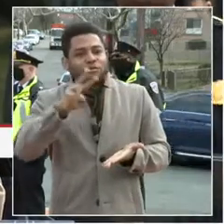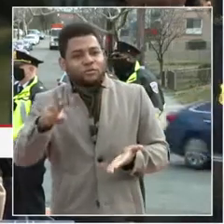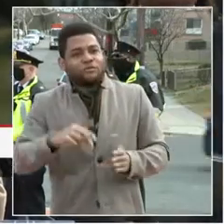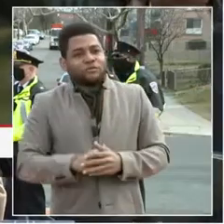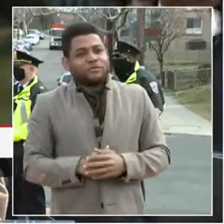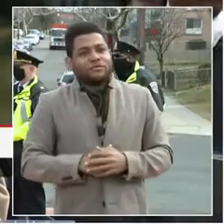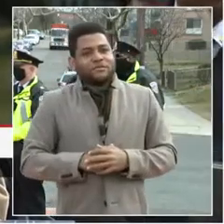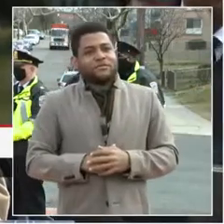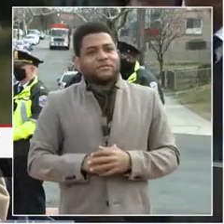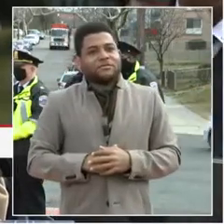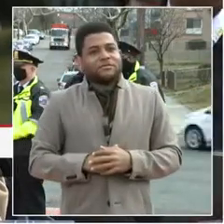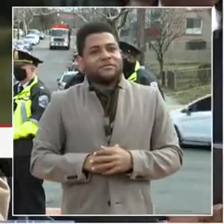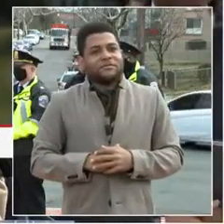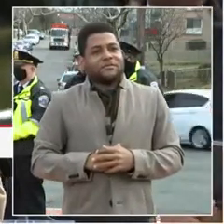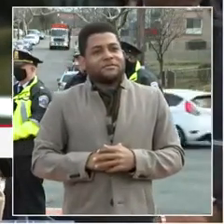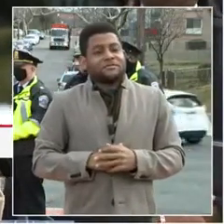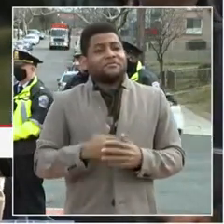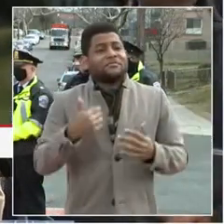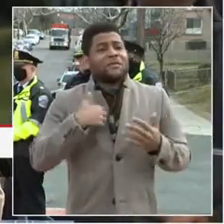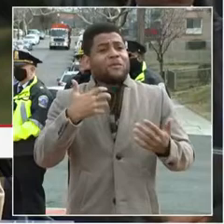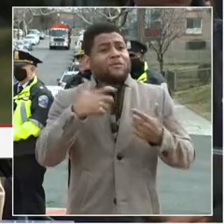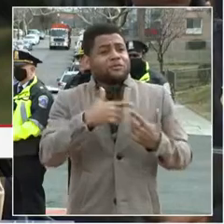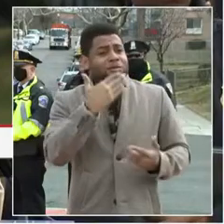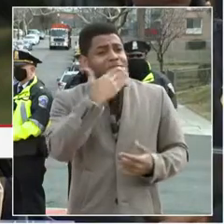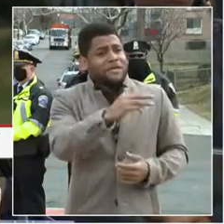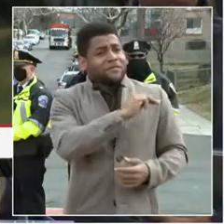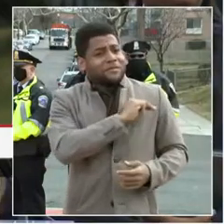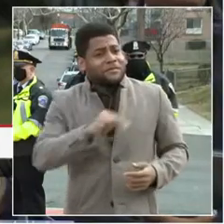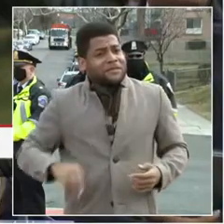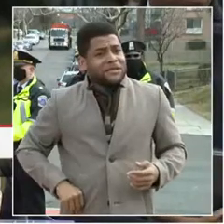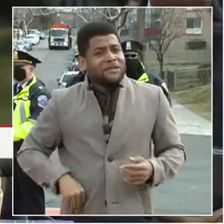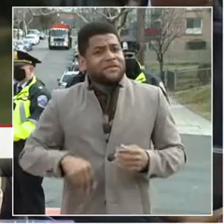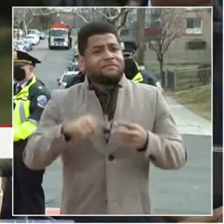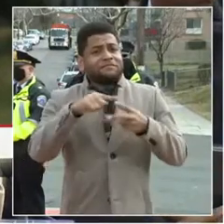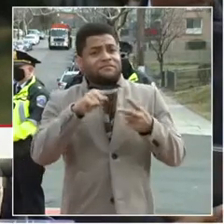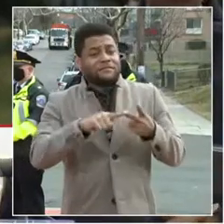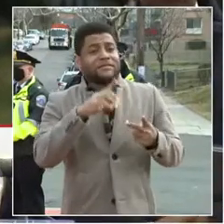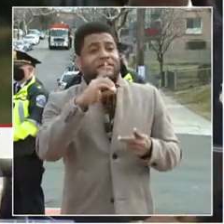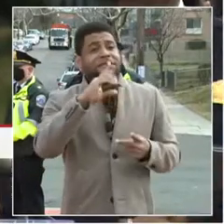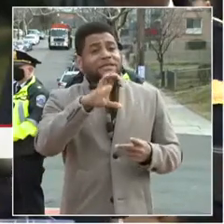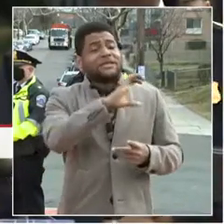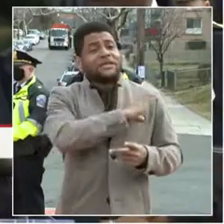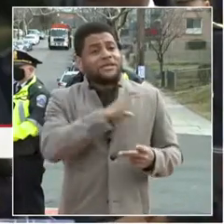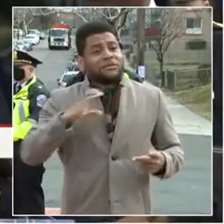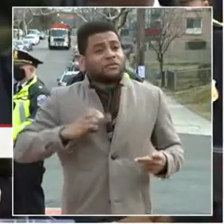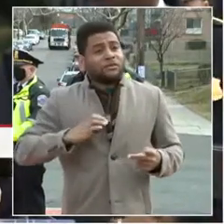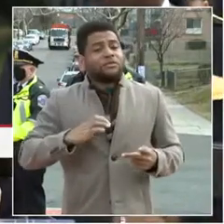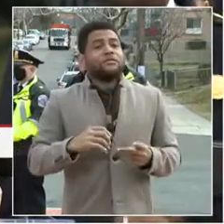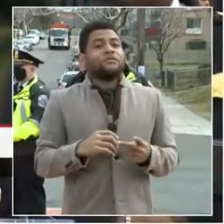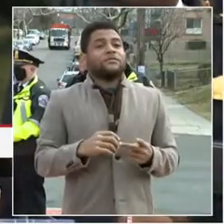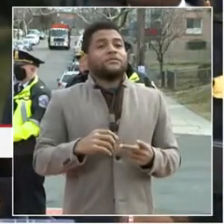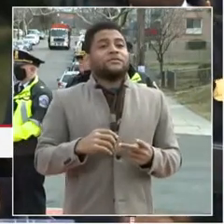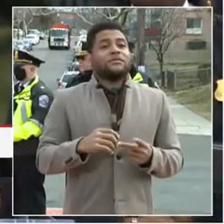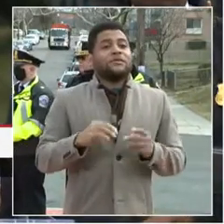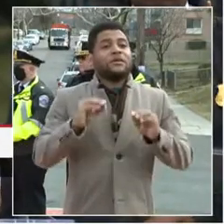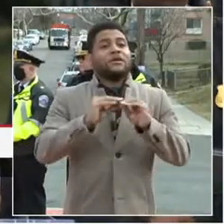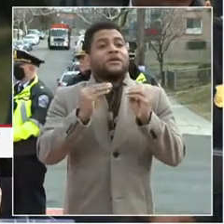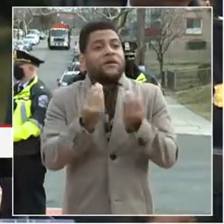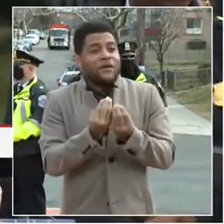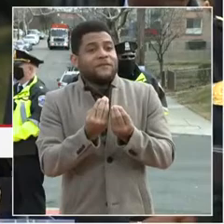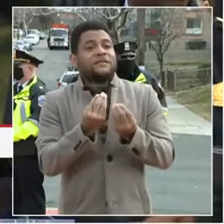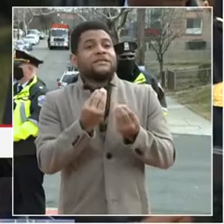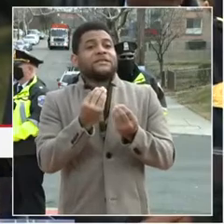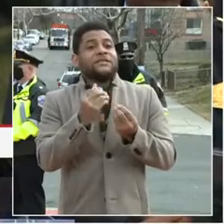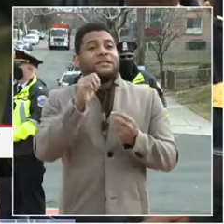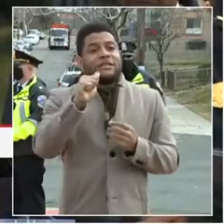I'd like to thank the mayor, the DC Council, the Office of the Attorney General, and all of our partners for